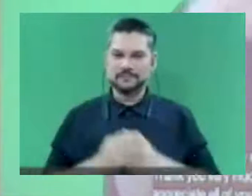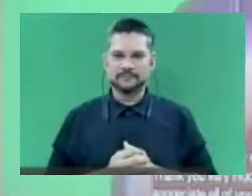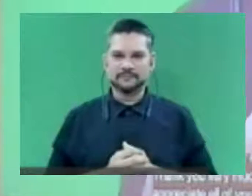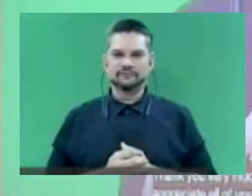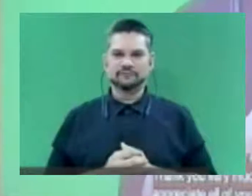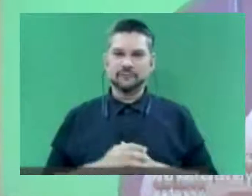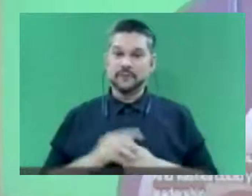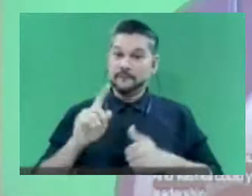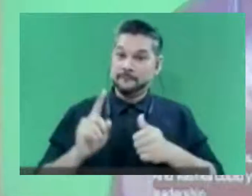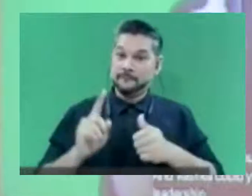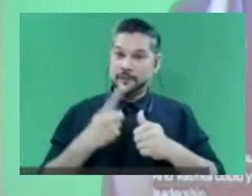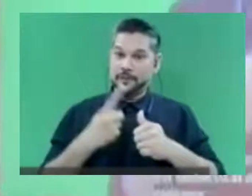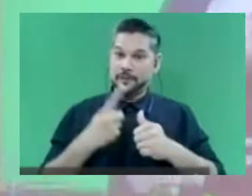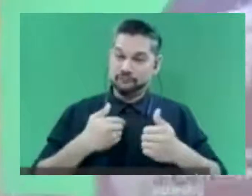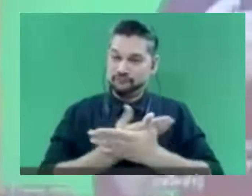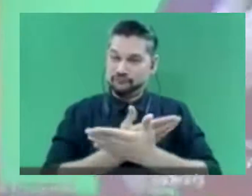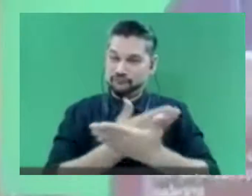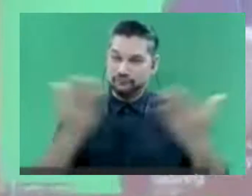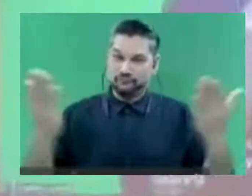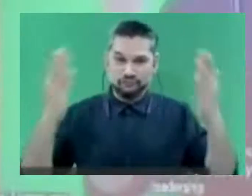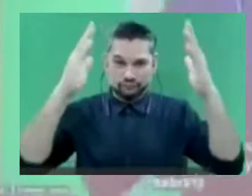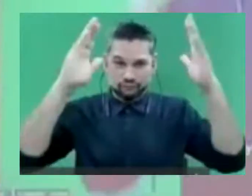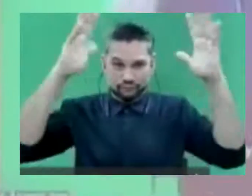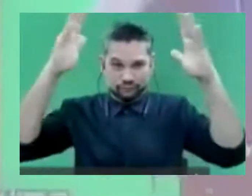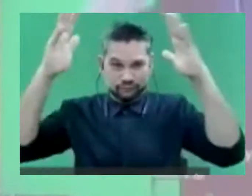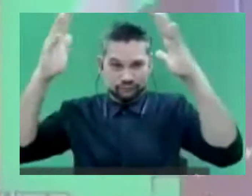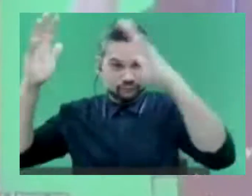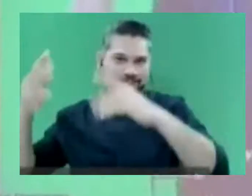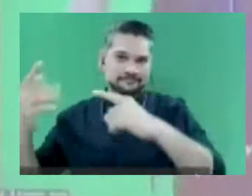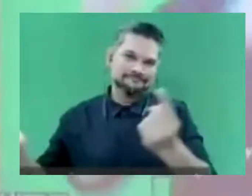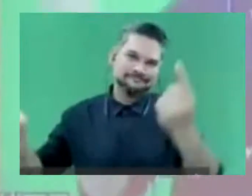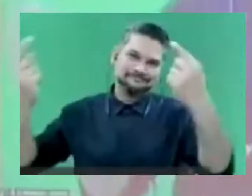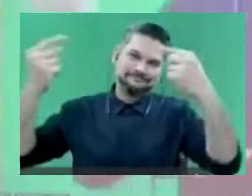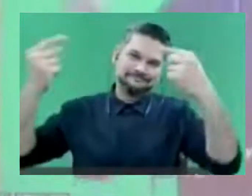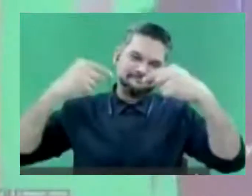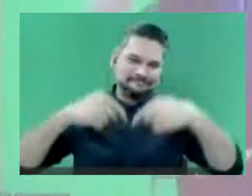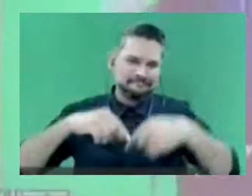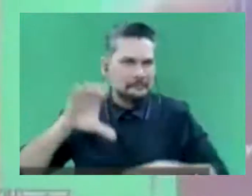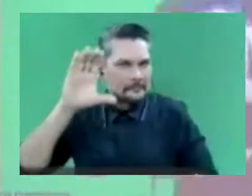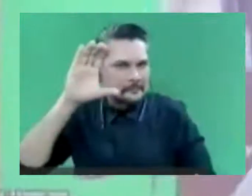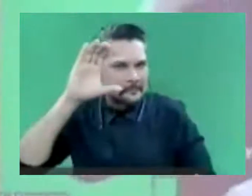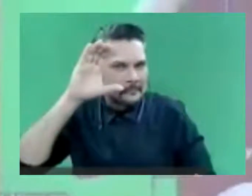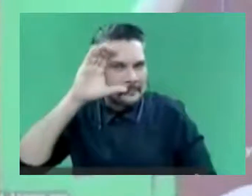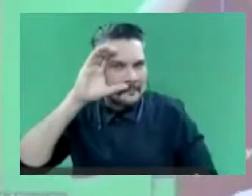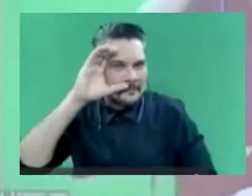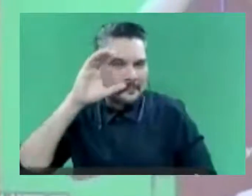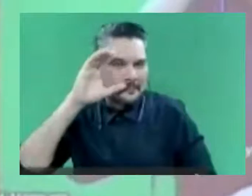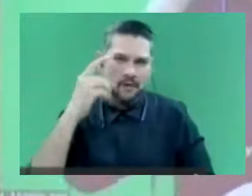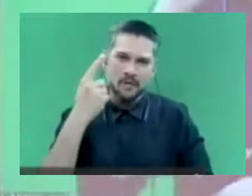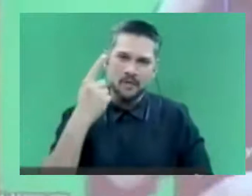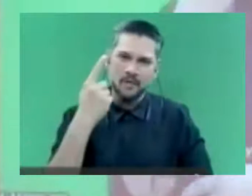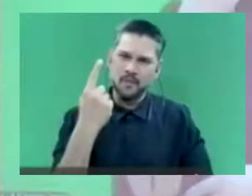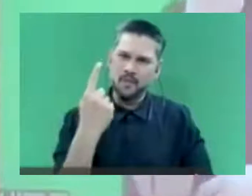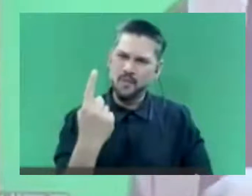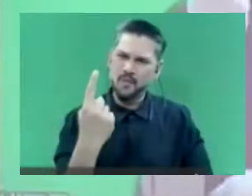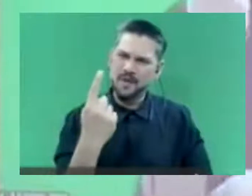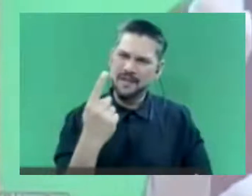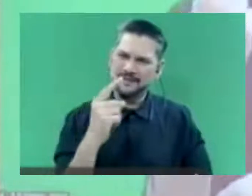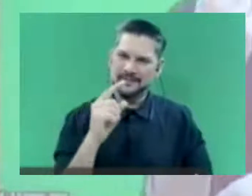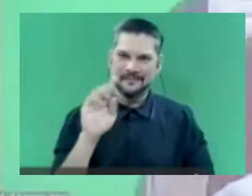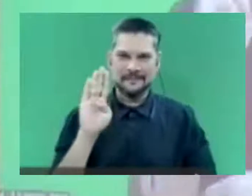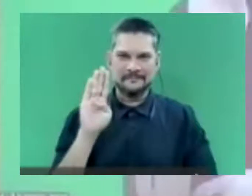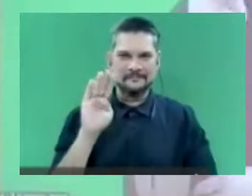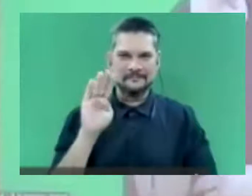came here to listen about the regarding 1 billion people of the globe. I would like to give